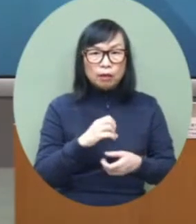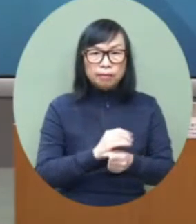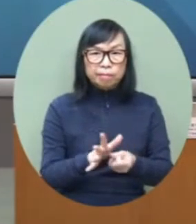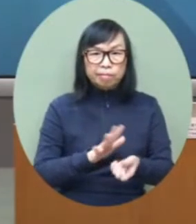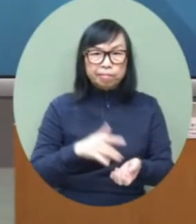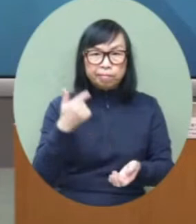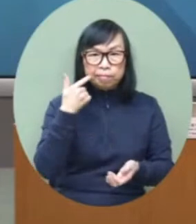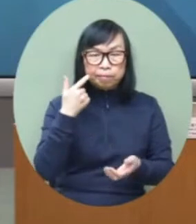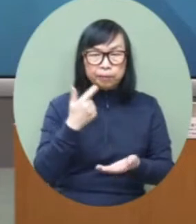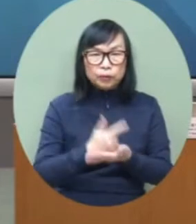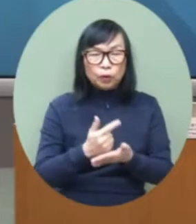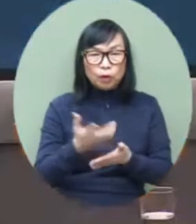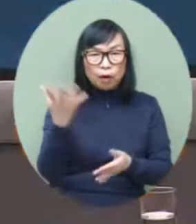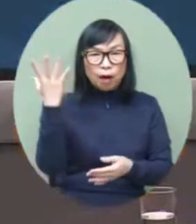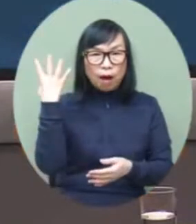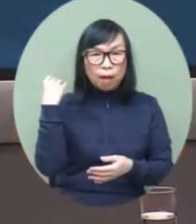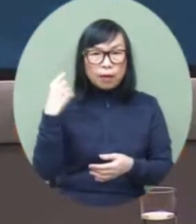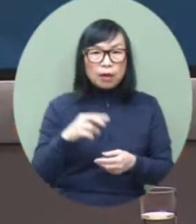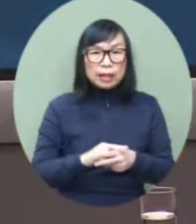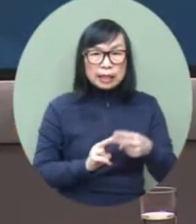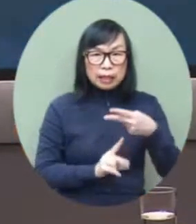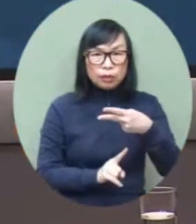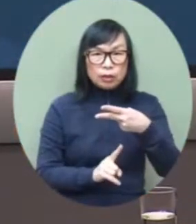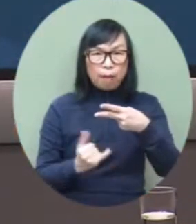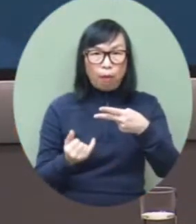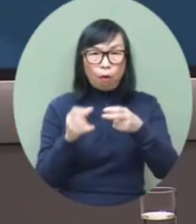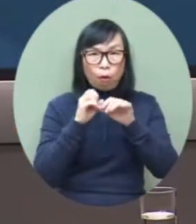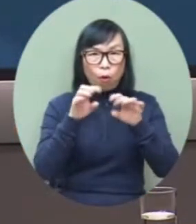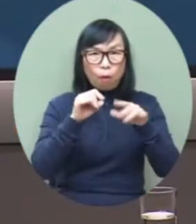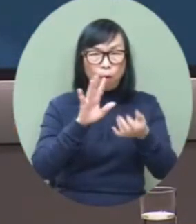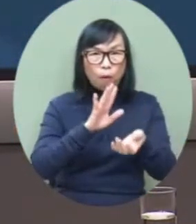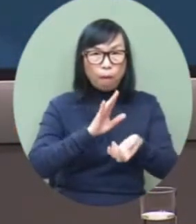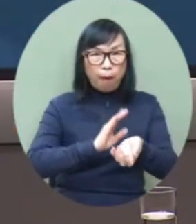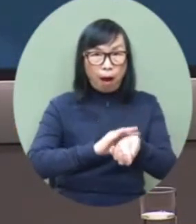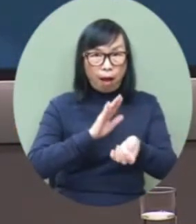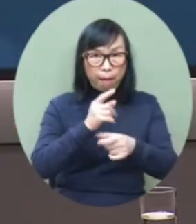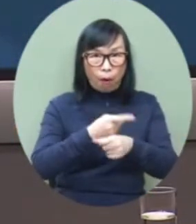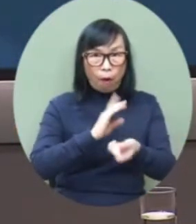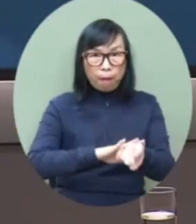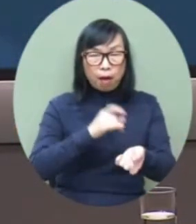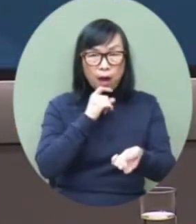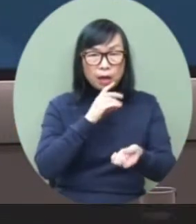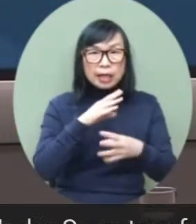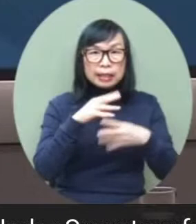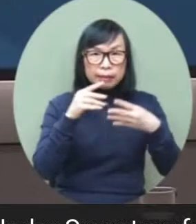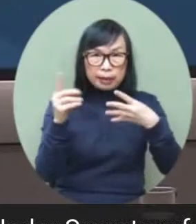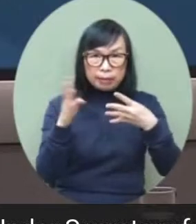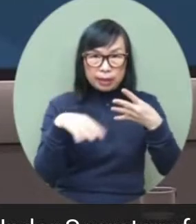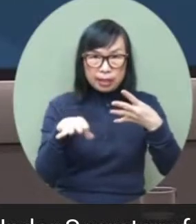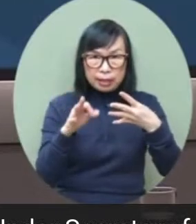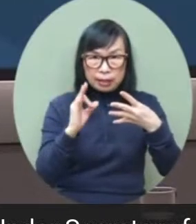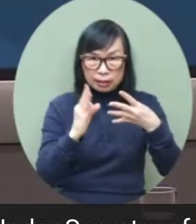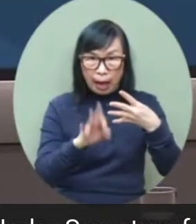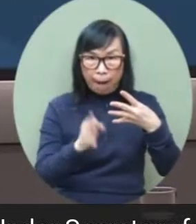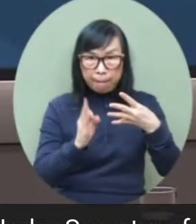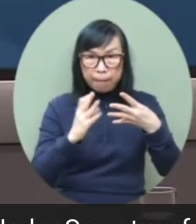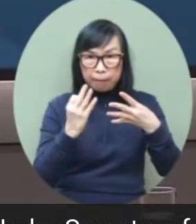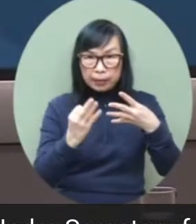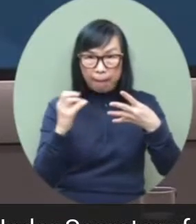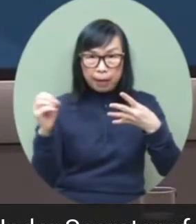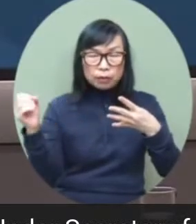citizens, COVID situation is very serious. The number of positive cases yesterday stood